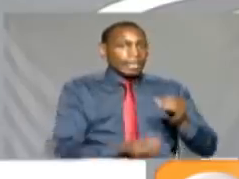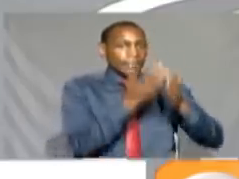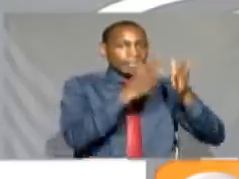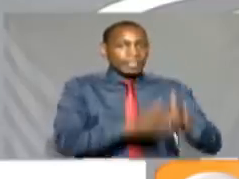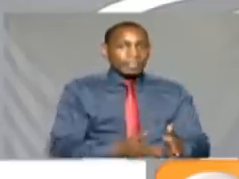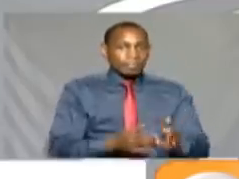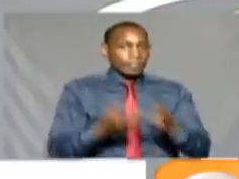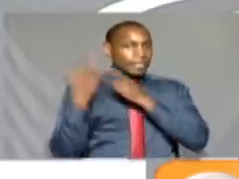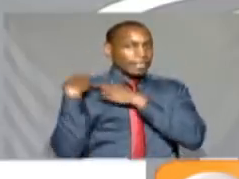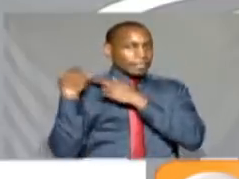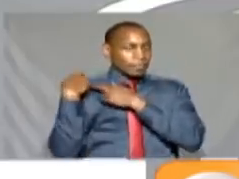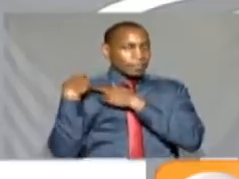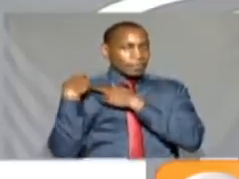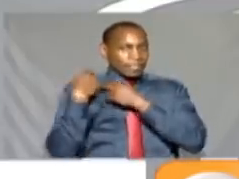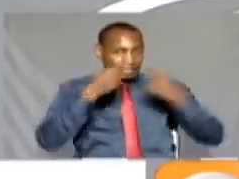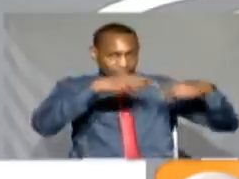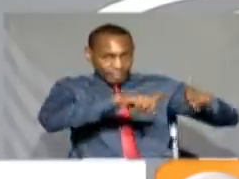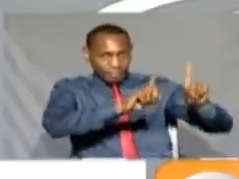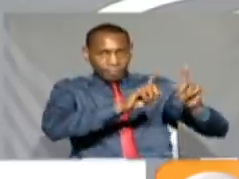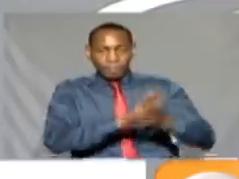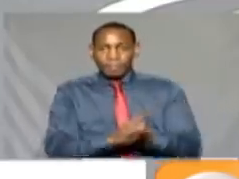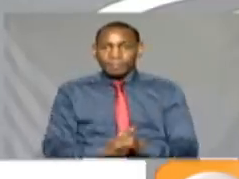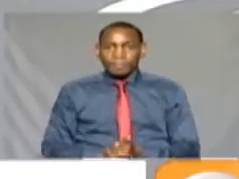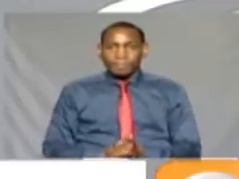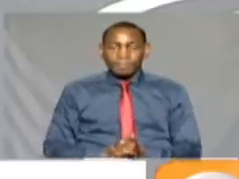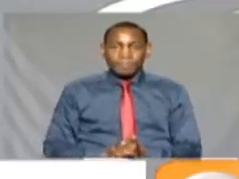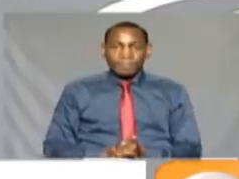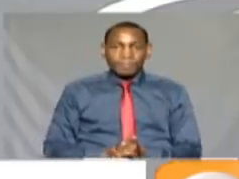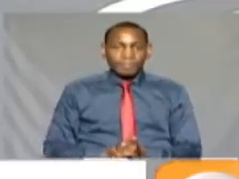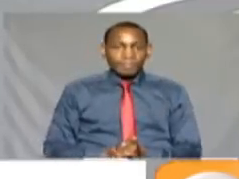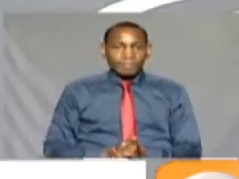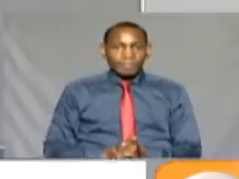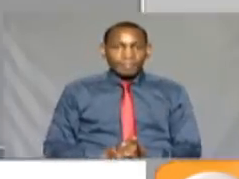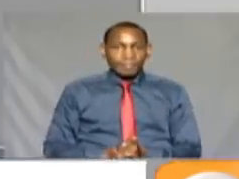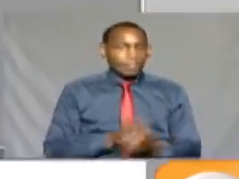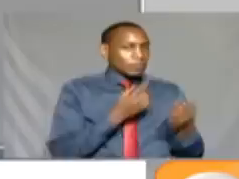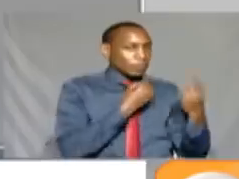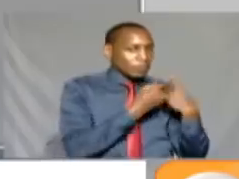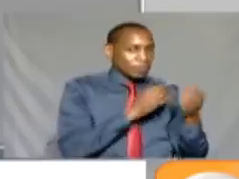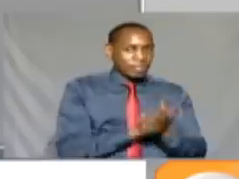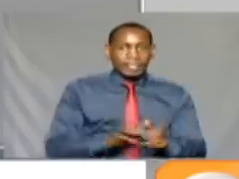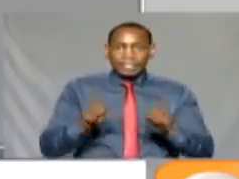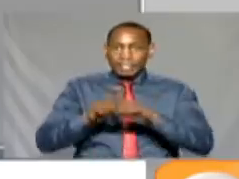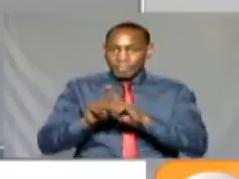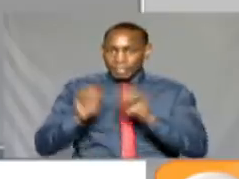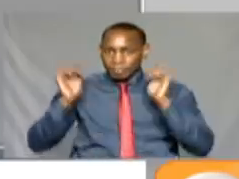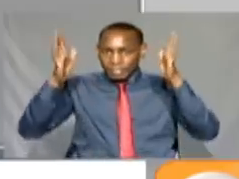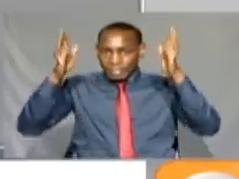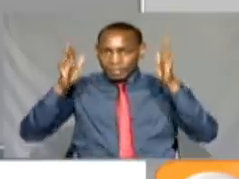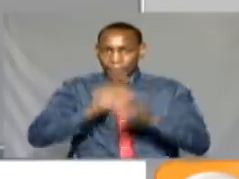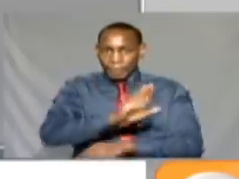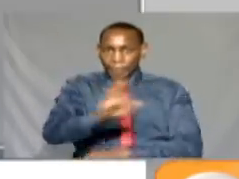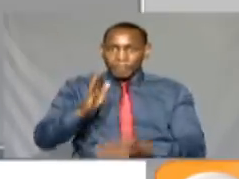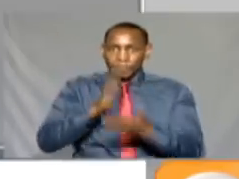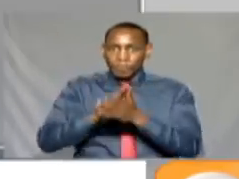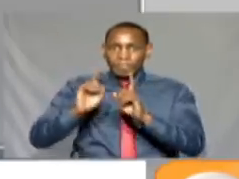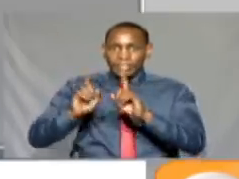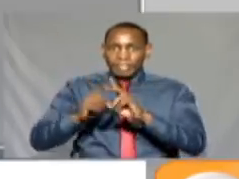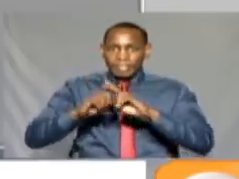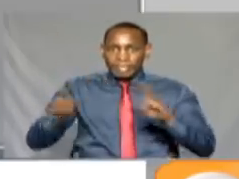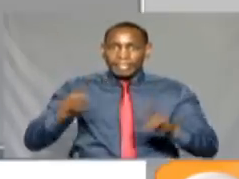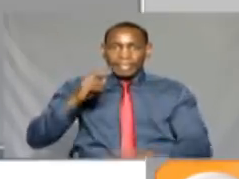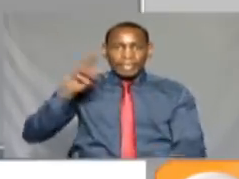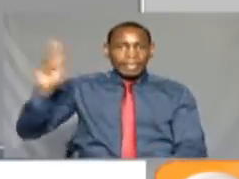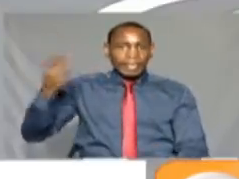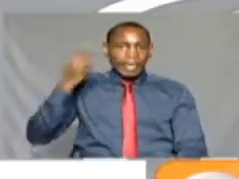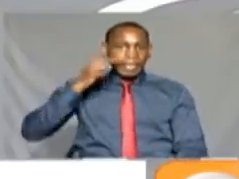here? Where? Thanks, Jeff, for bringing these two heroes on board. We still celebrate them. They were the pioneers of Kenyan